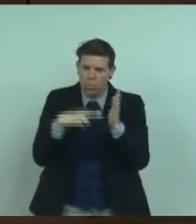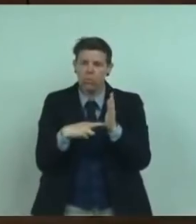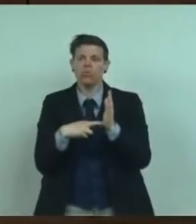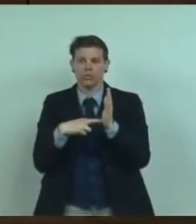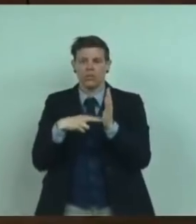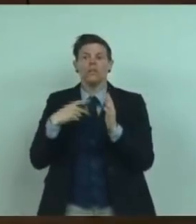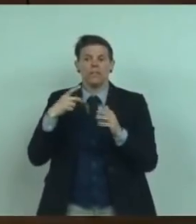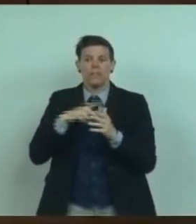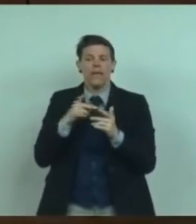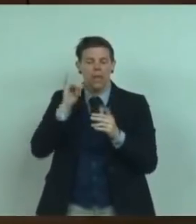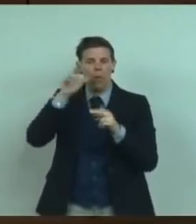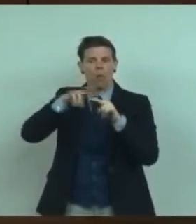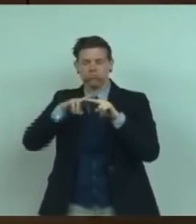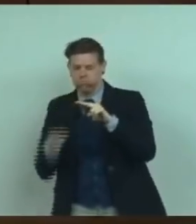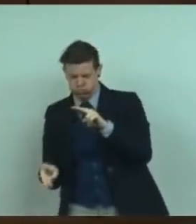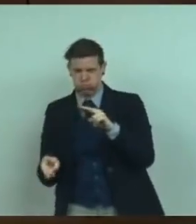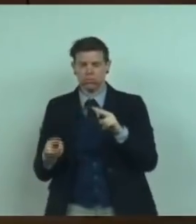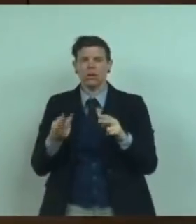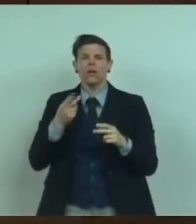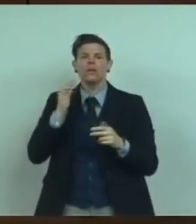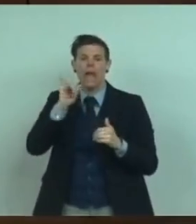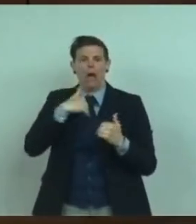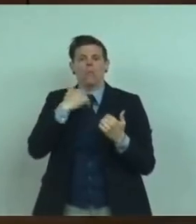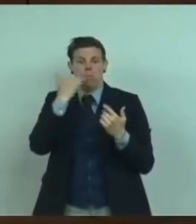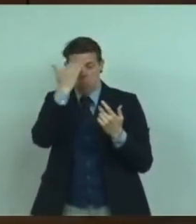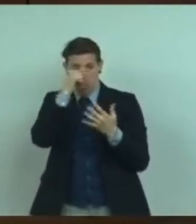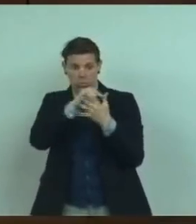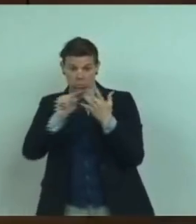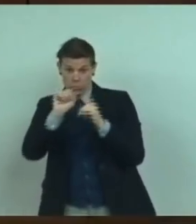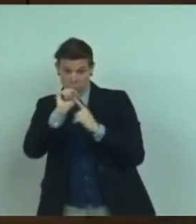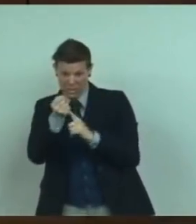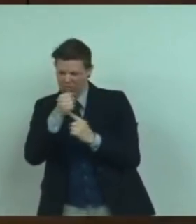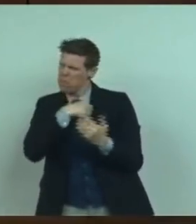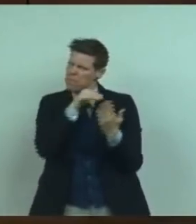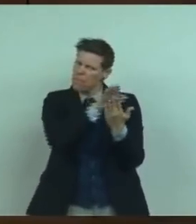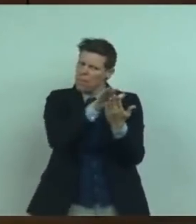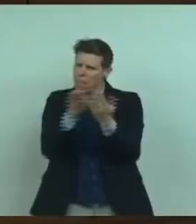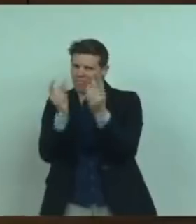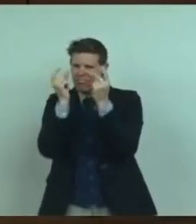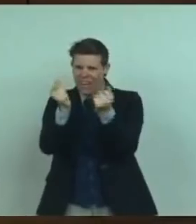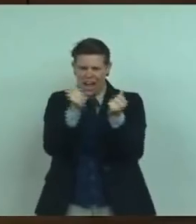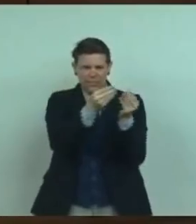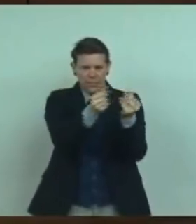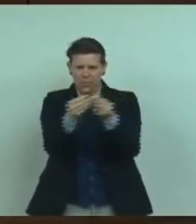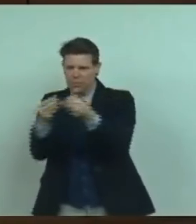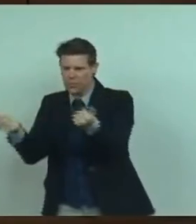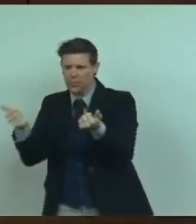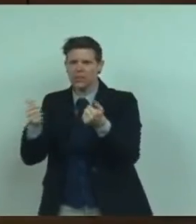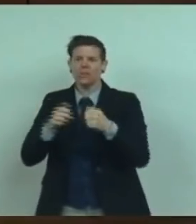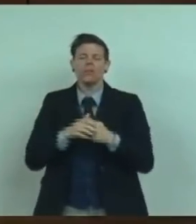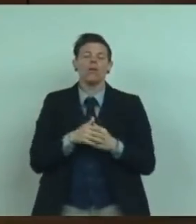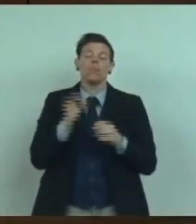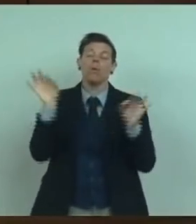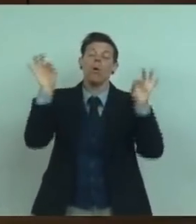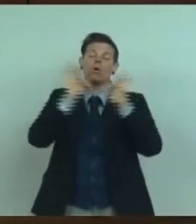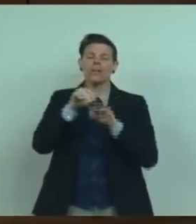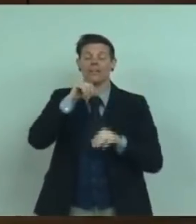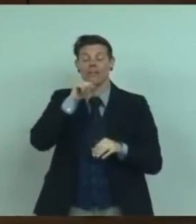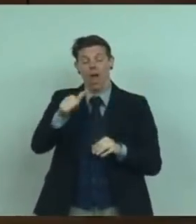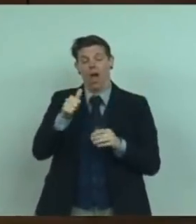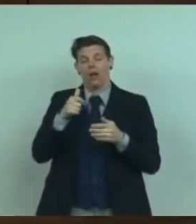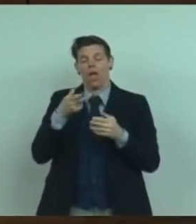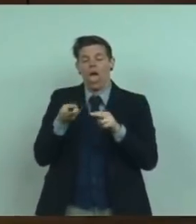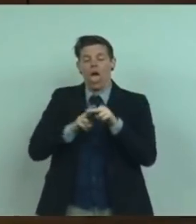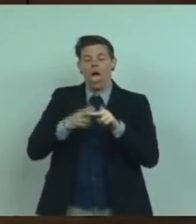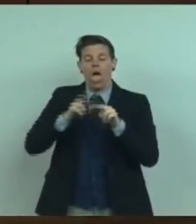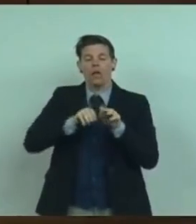real results. The most important is we're not spreading the virus. It's not occurring as dramatically here as it is in other